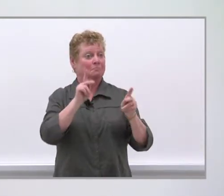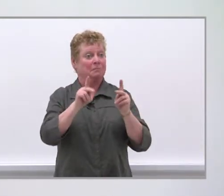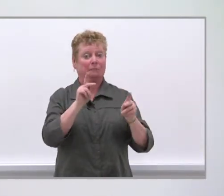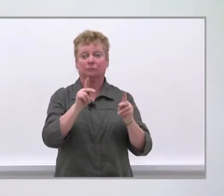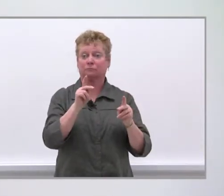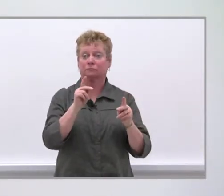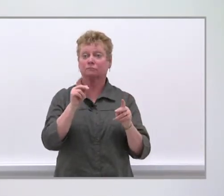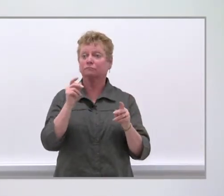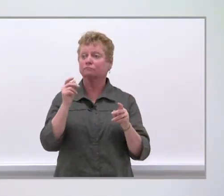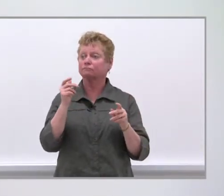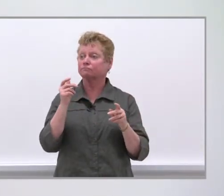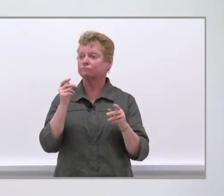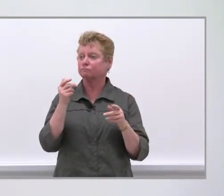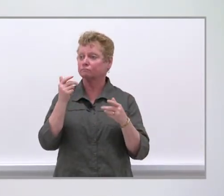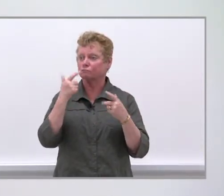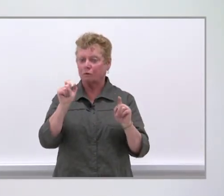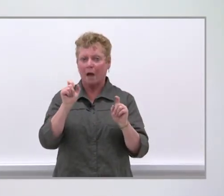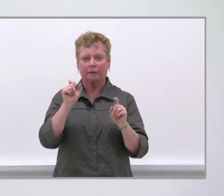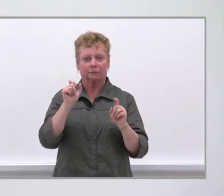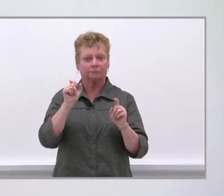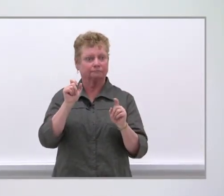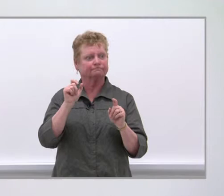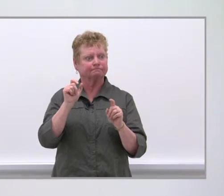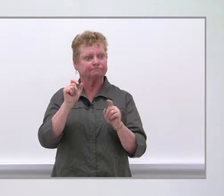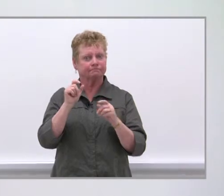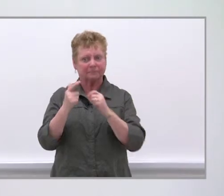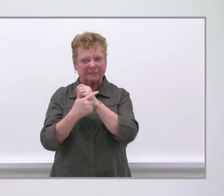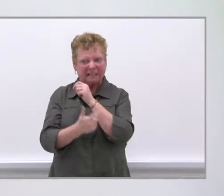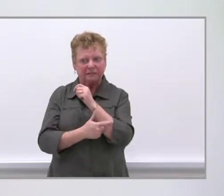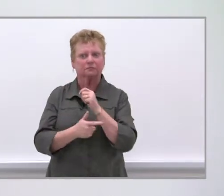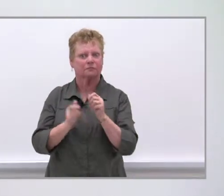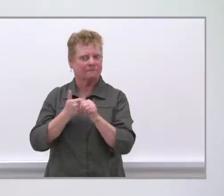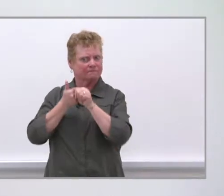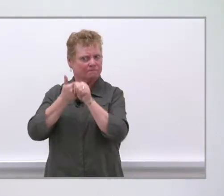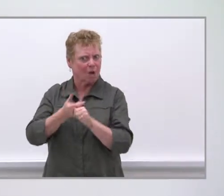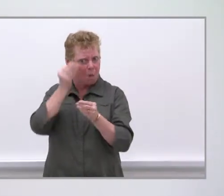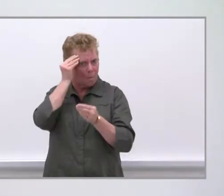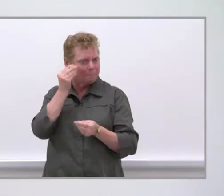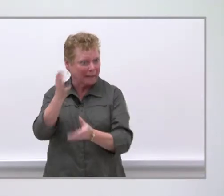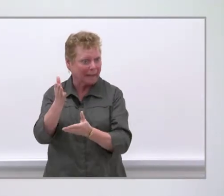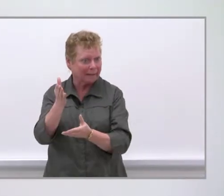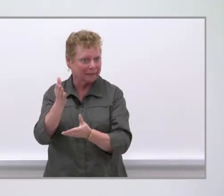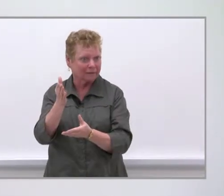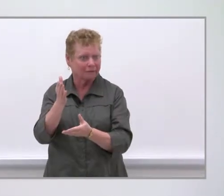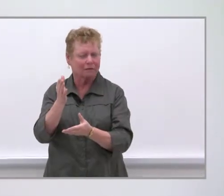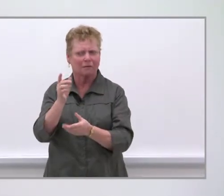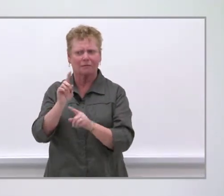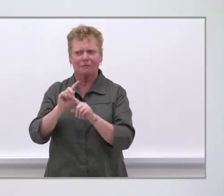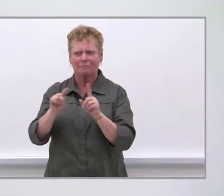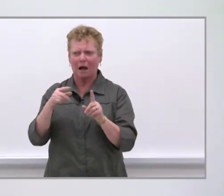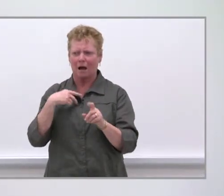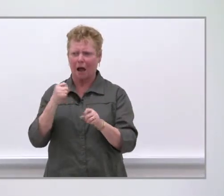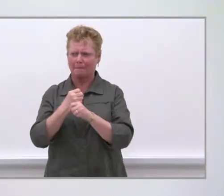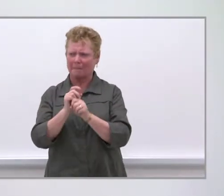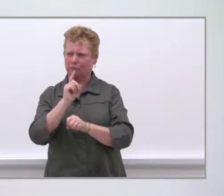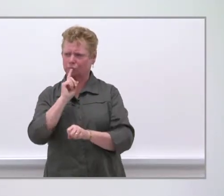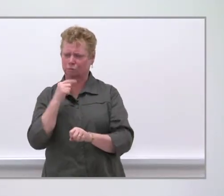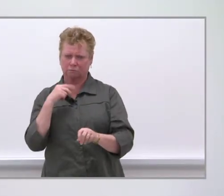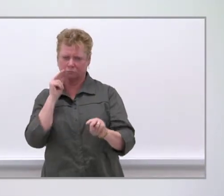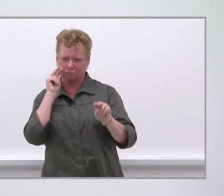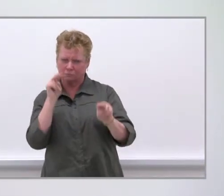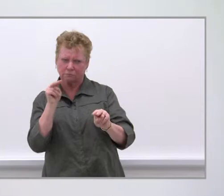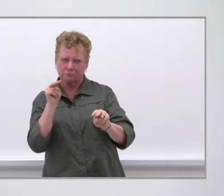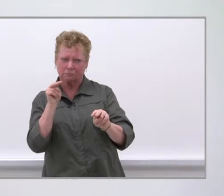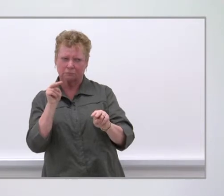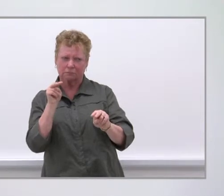trying to obey the legislation, we need to make sure that we watch closely